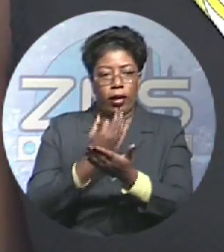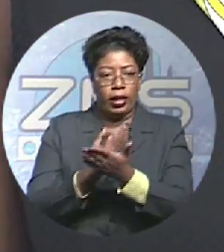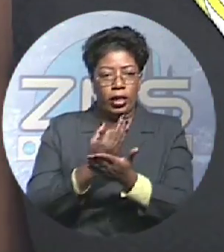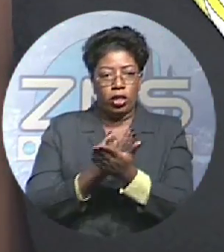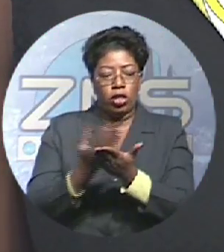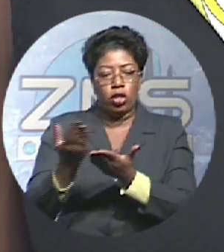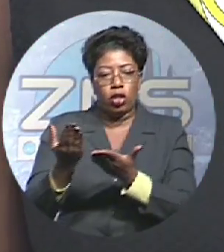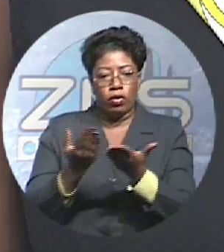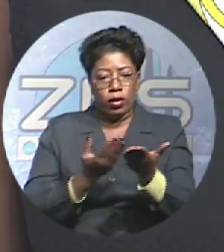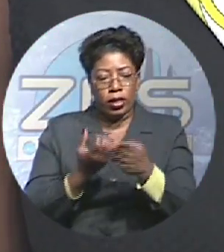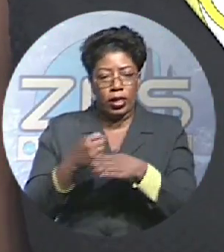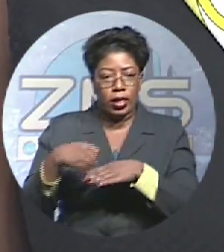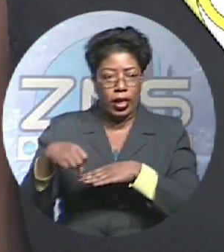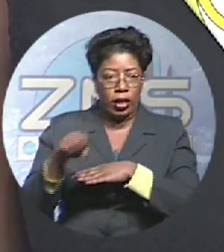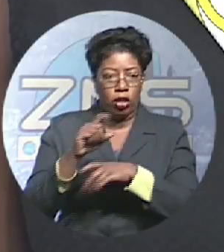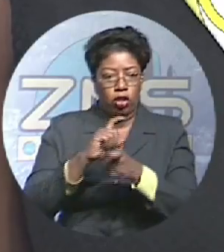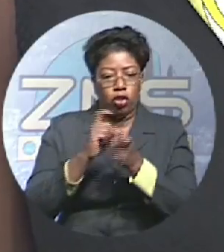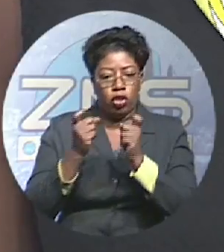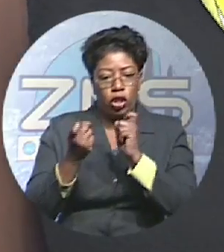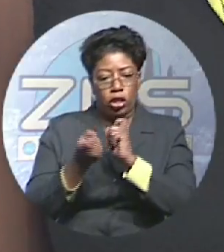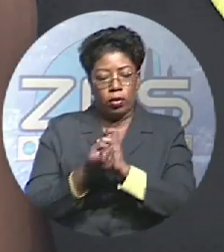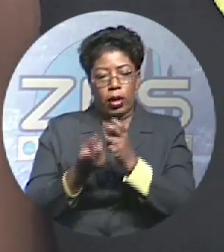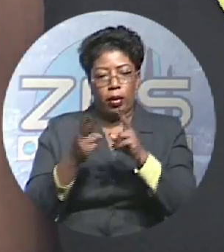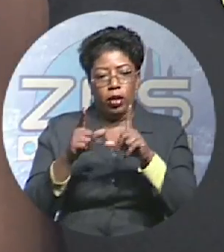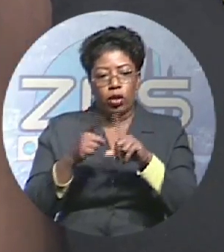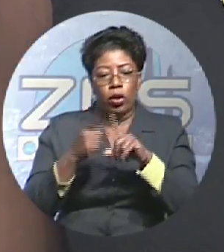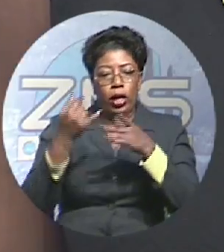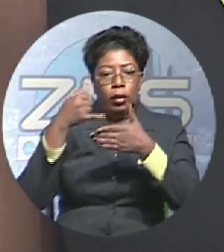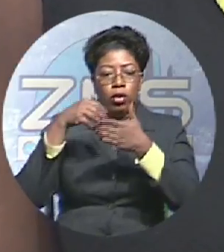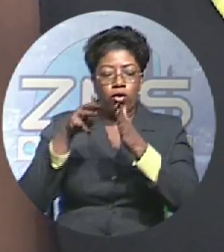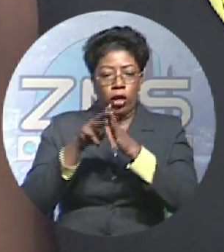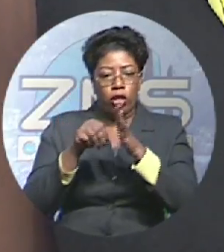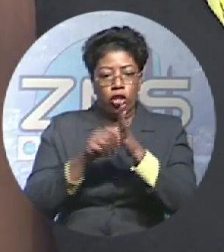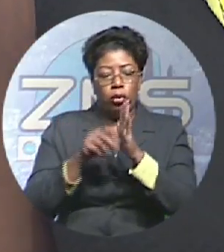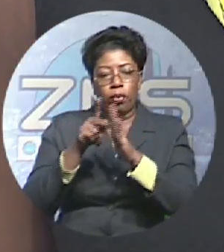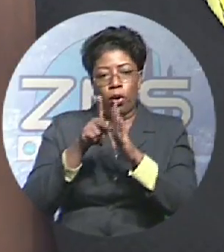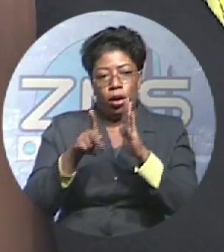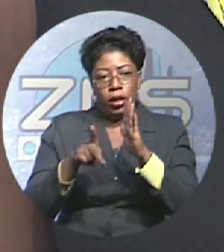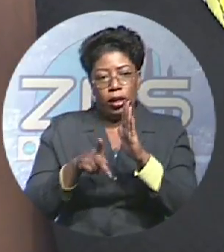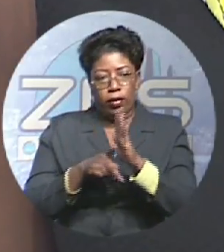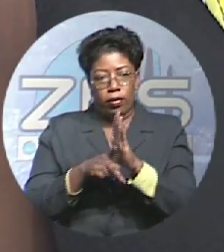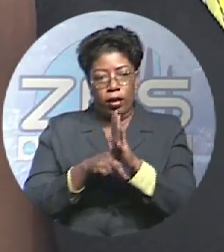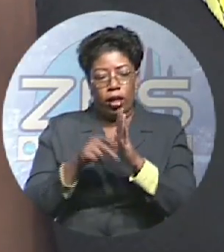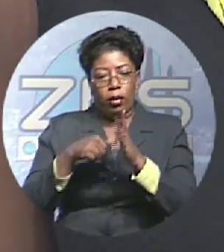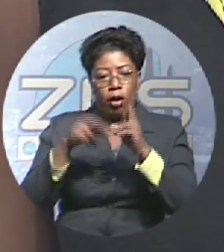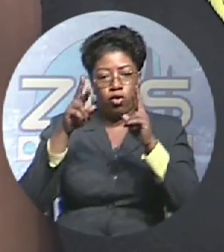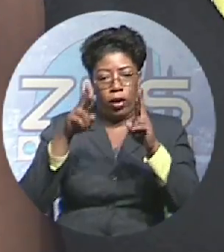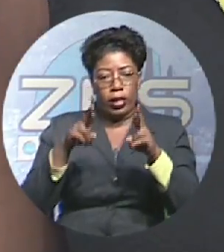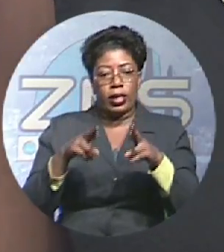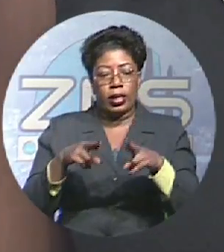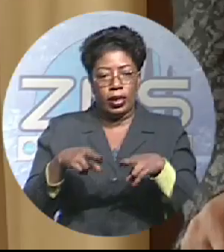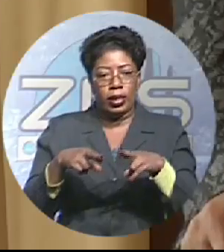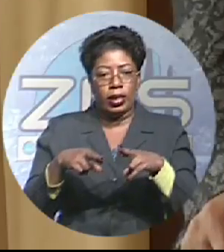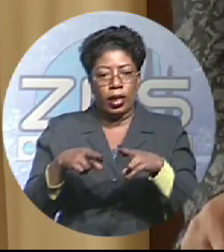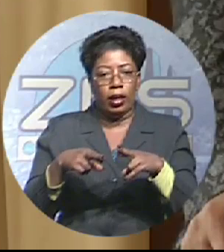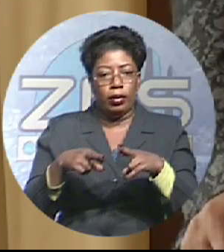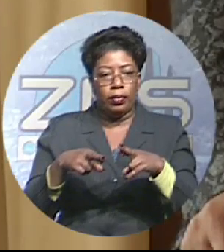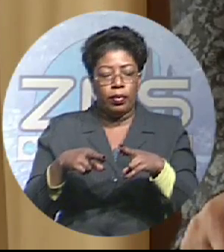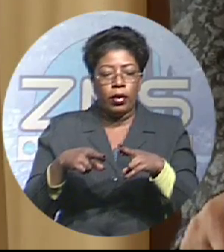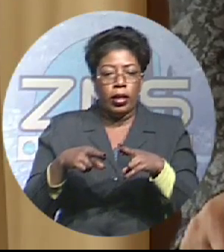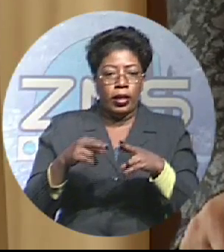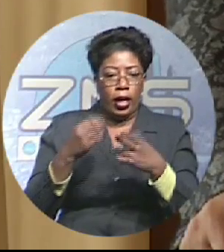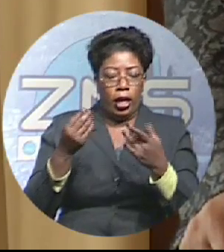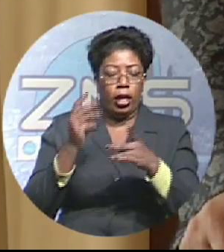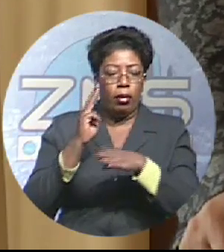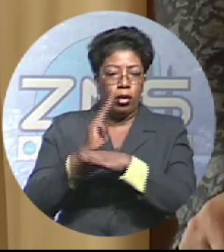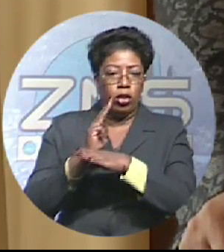services sector, and changes are set to be made to the immigration policy as it relates to residency in just a matter of weeks. Minister of